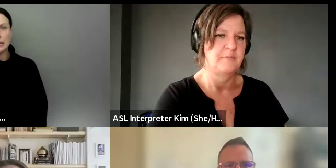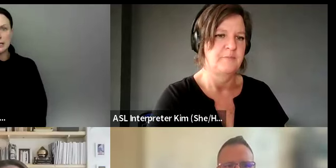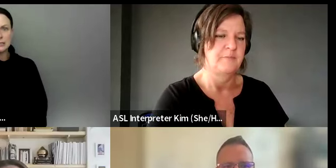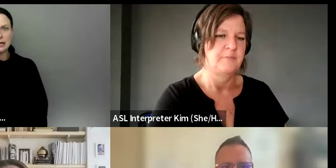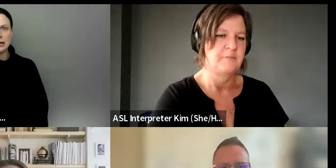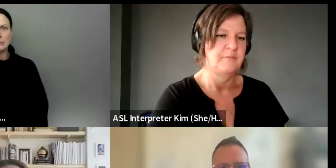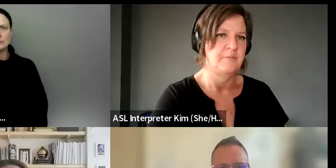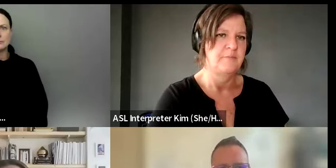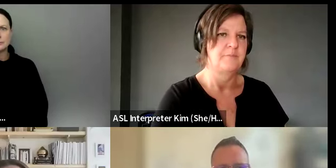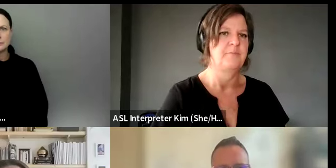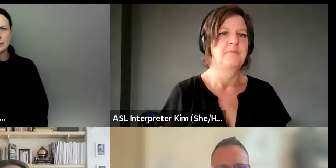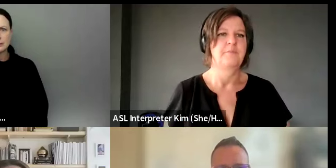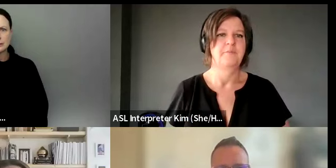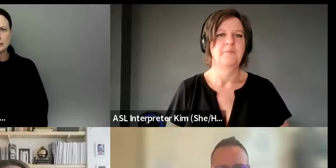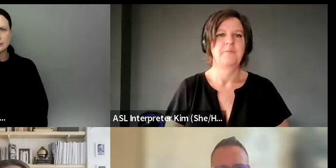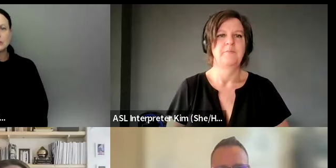future meetings,